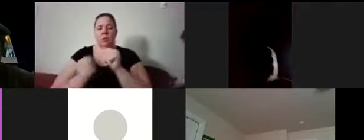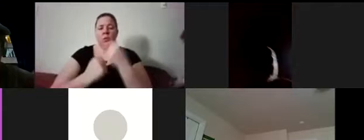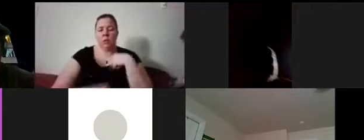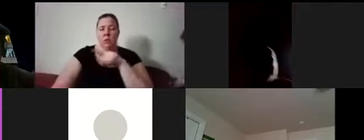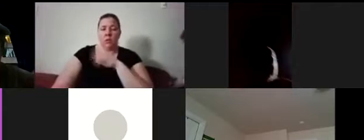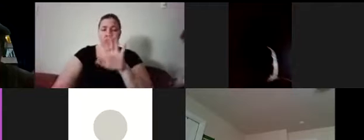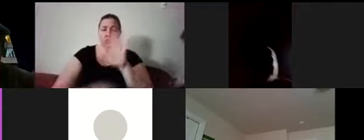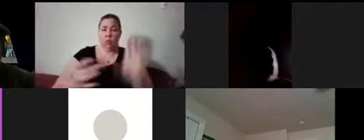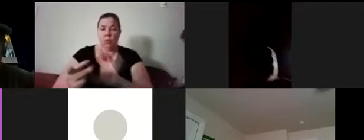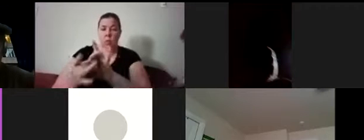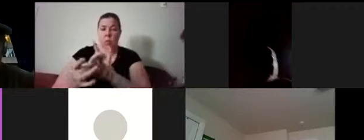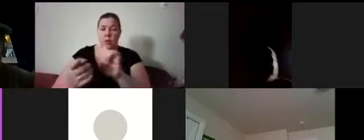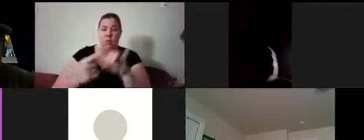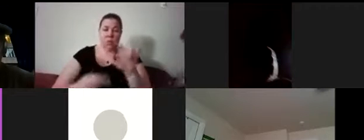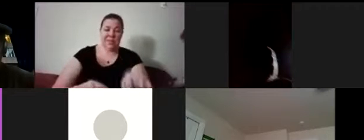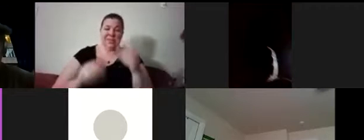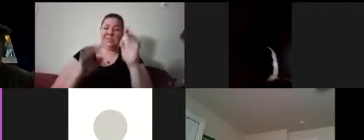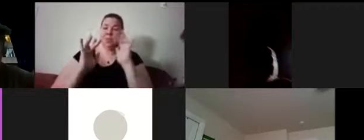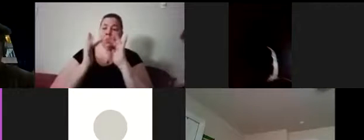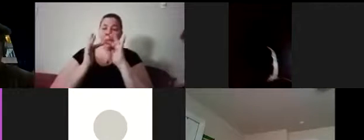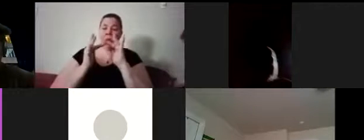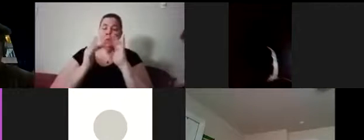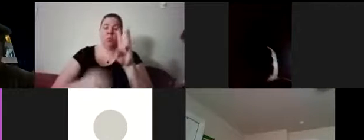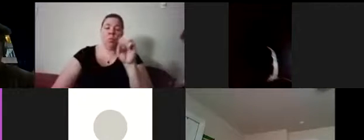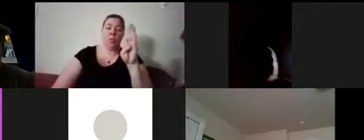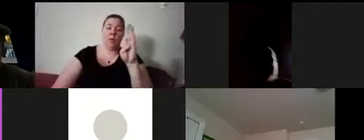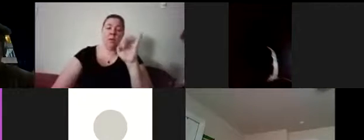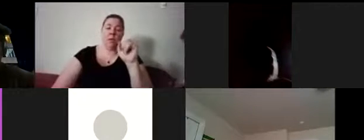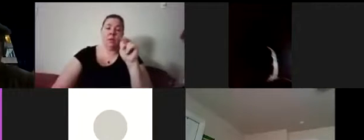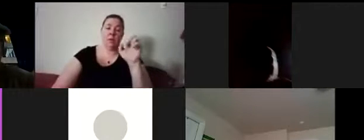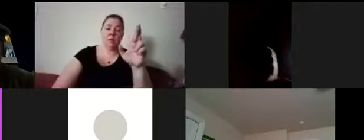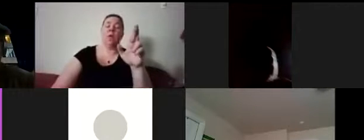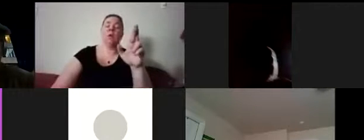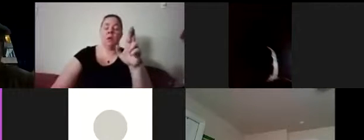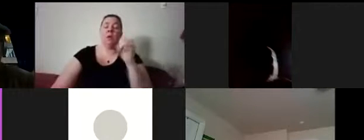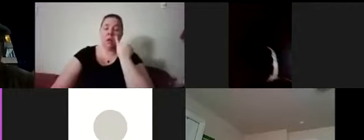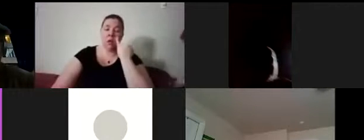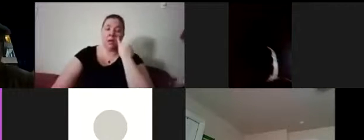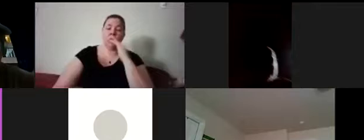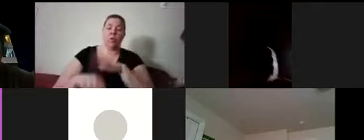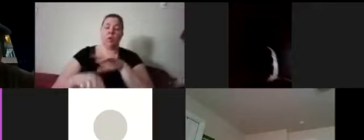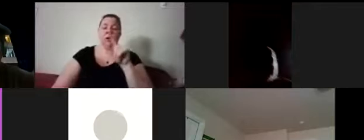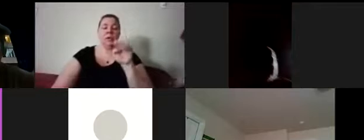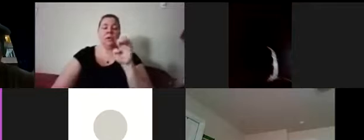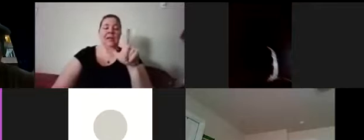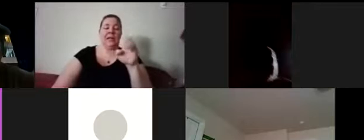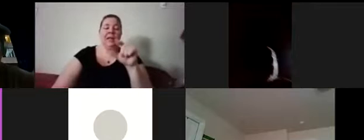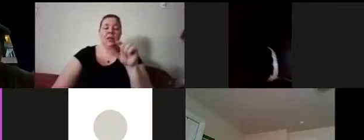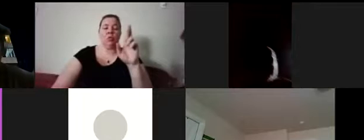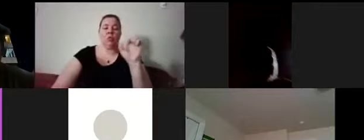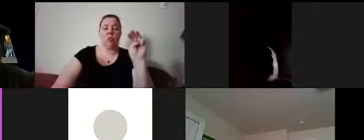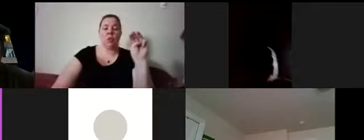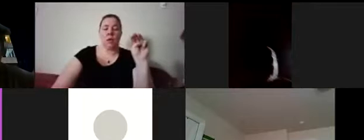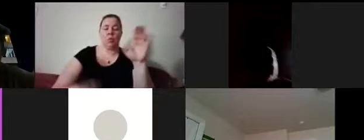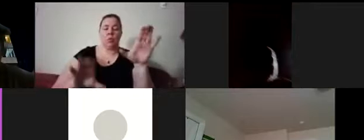links to the webinars, if you are on the Telegram groups, I'm not sure if you are,